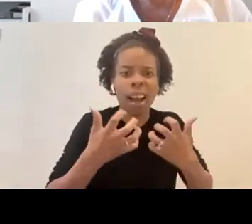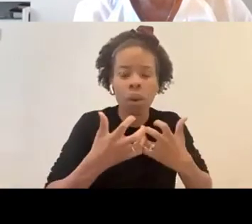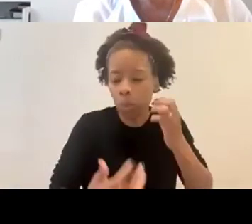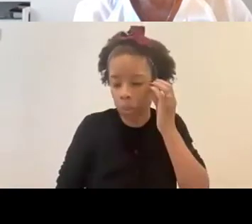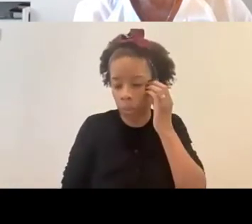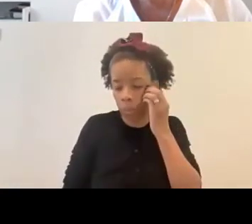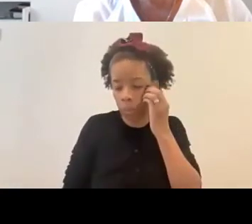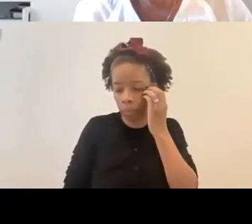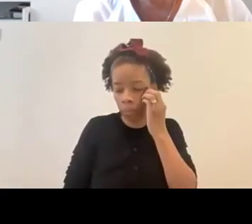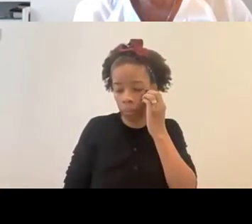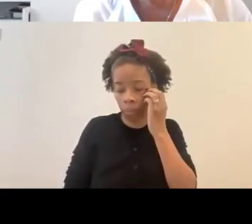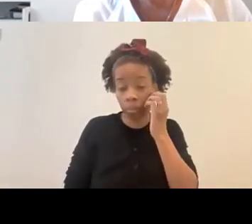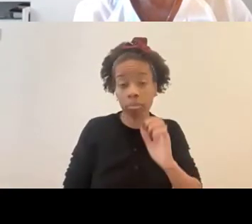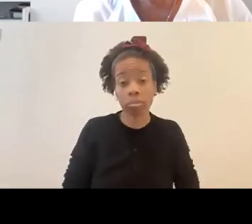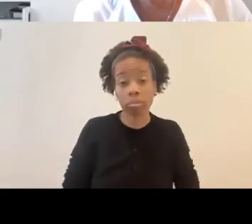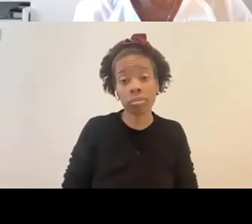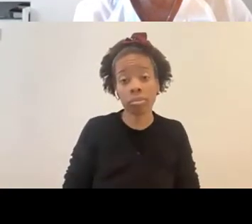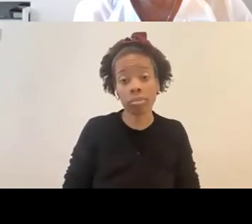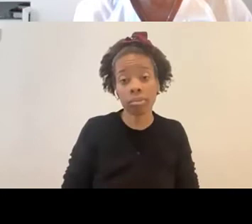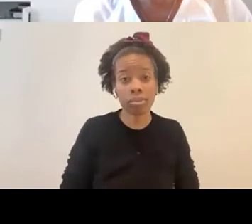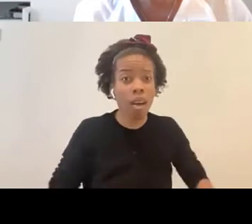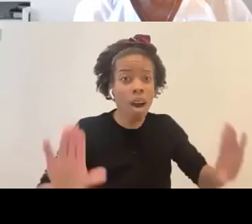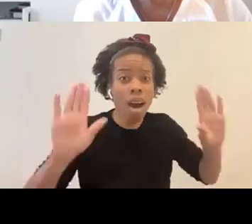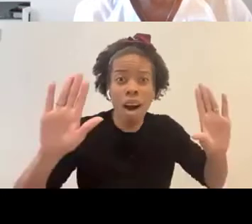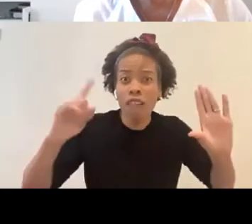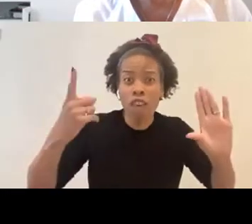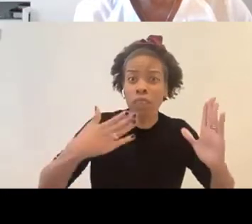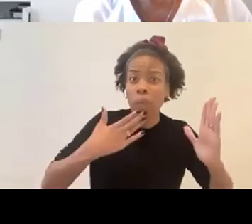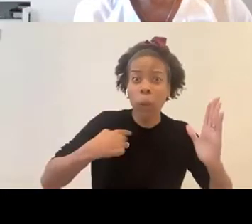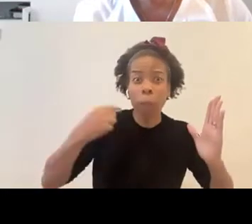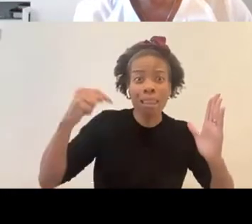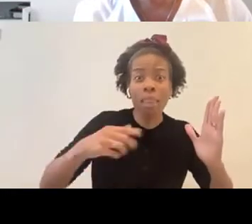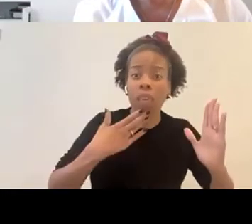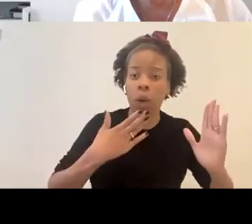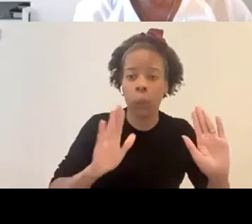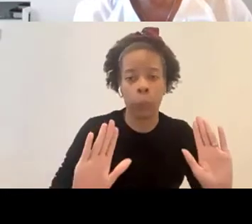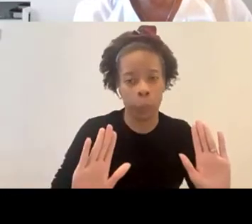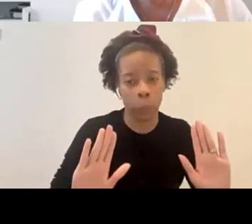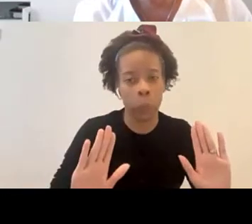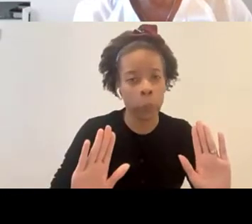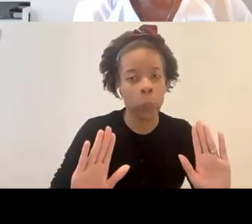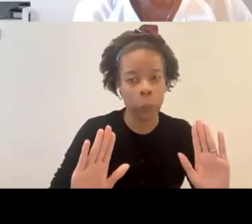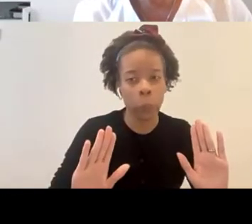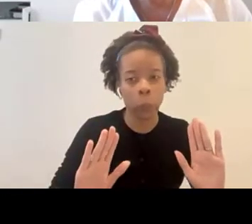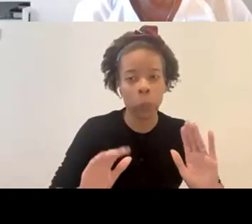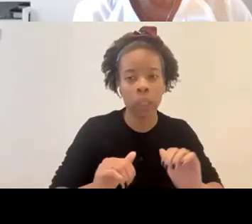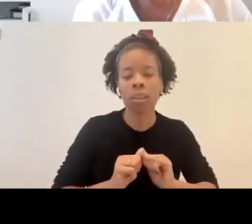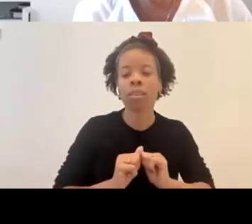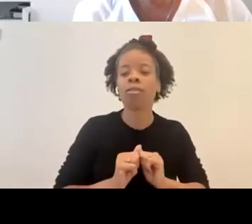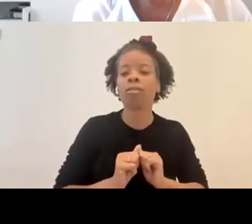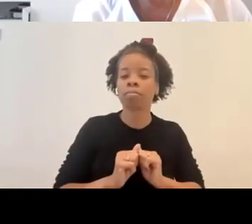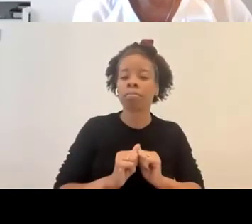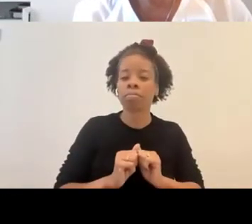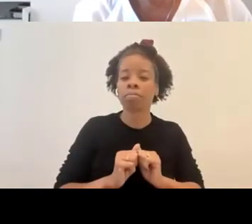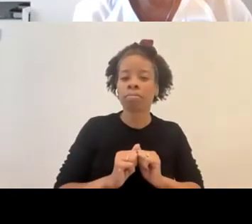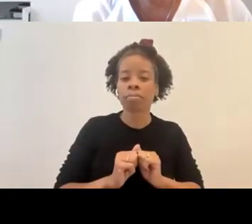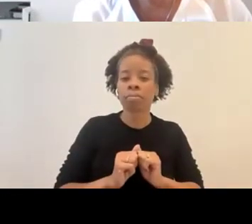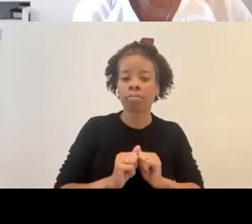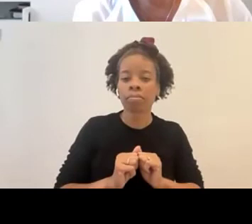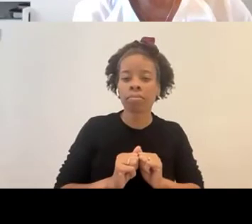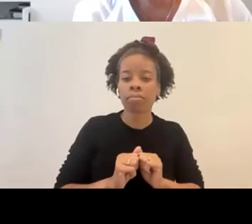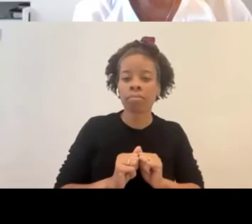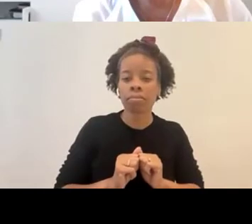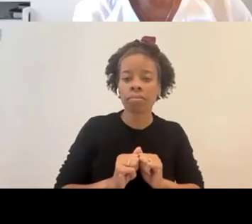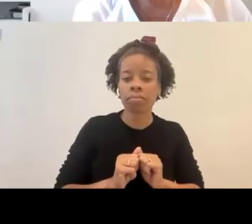So I don't think anybody, so first of all, thank you for having me here. My journey with IIED and